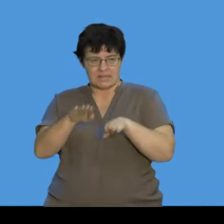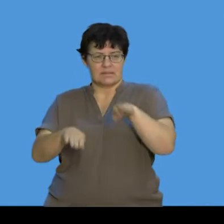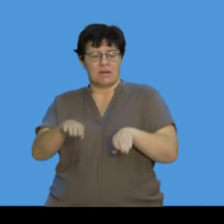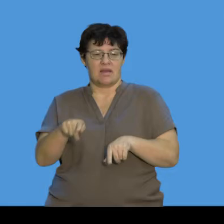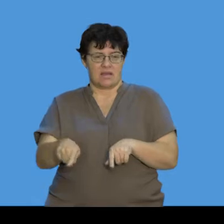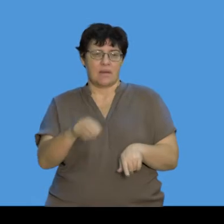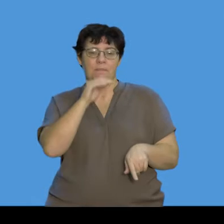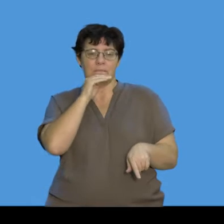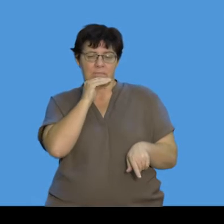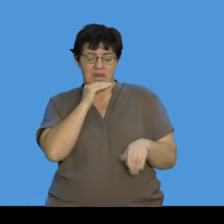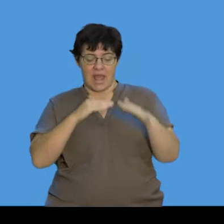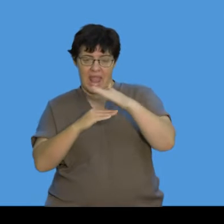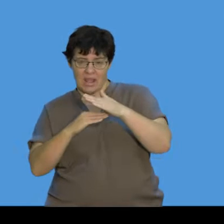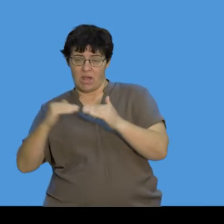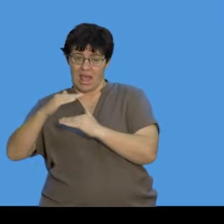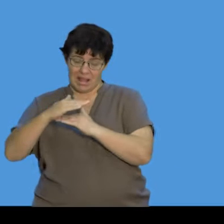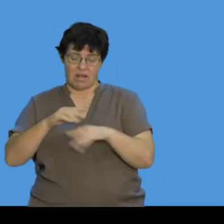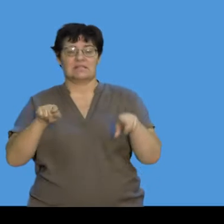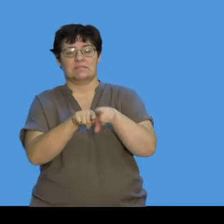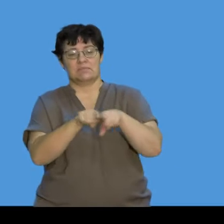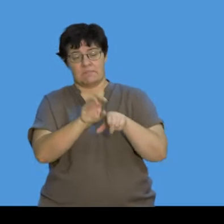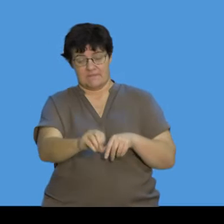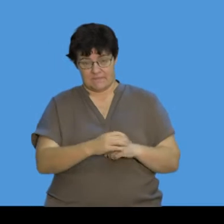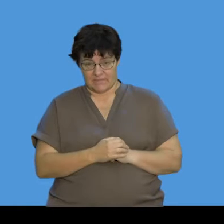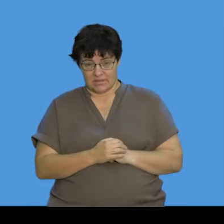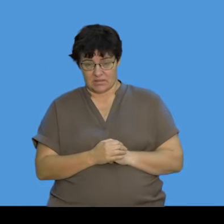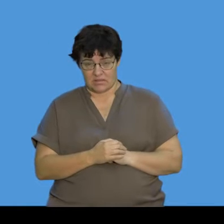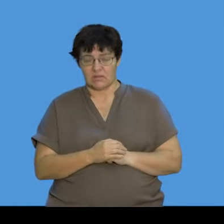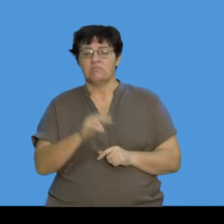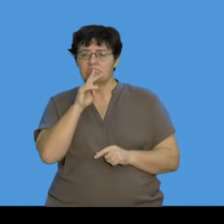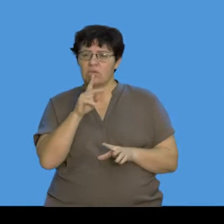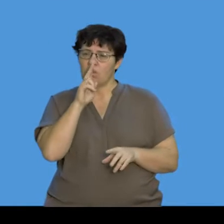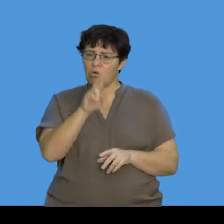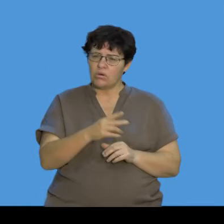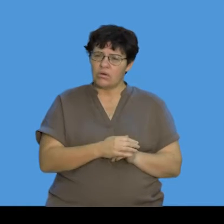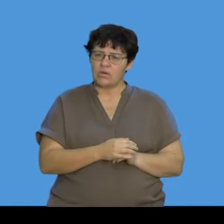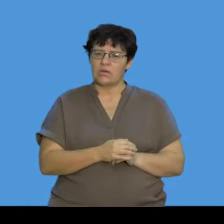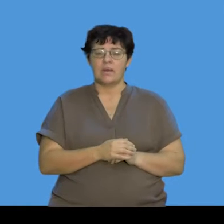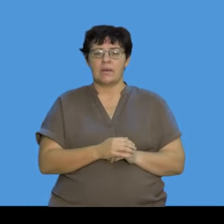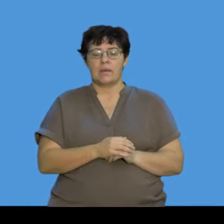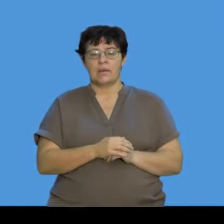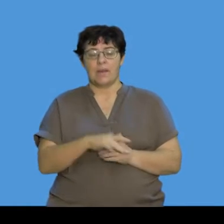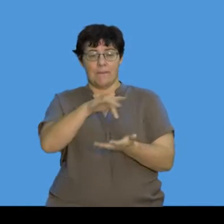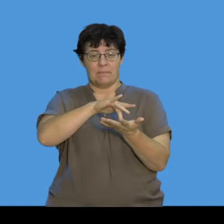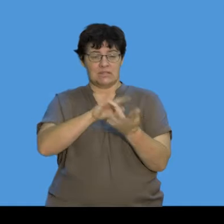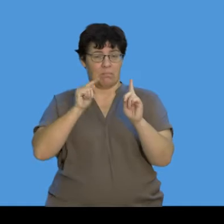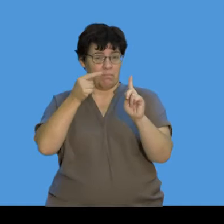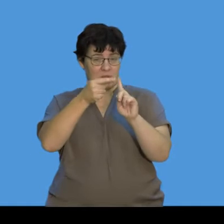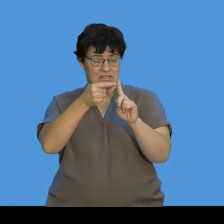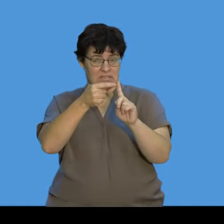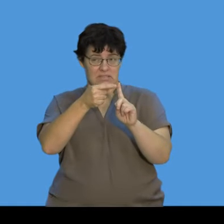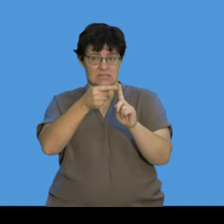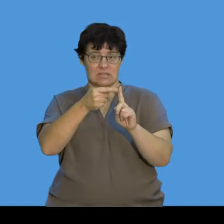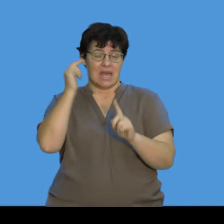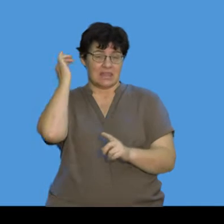they are equiangular, right? We then gonna also look at some some midpoint theorem,